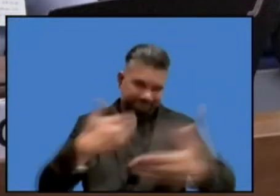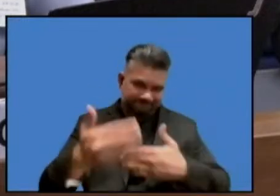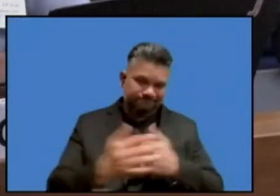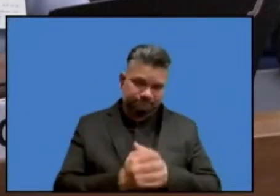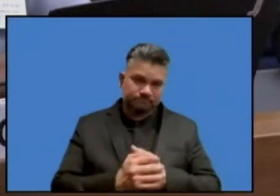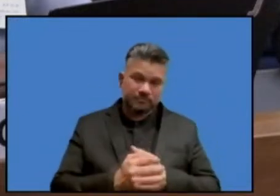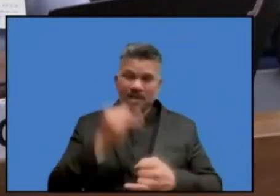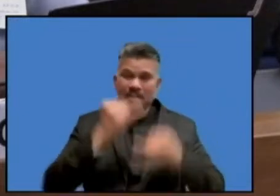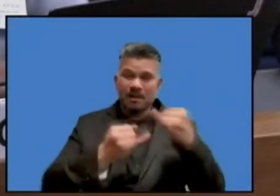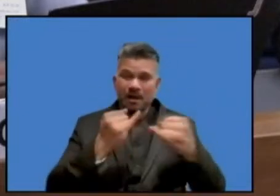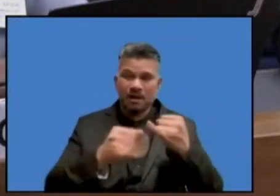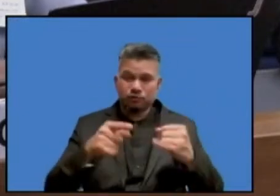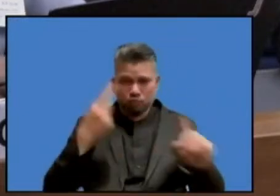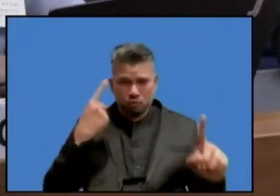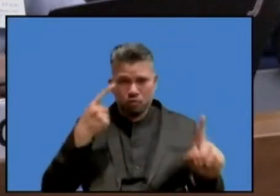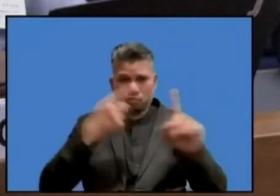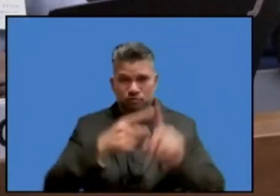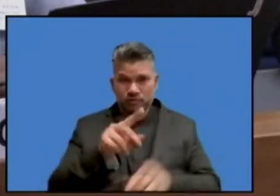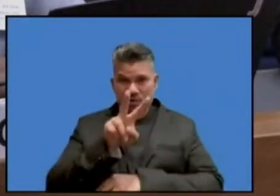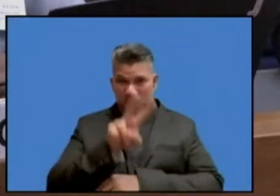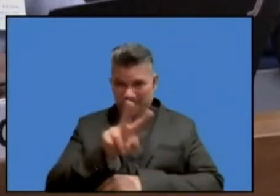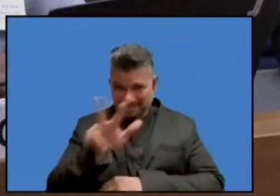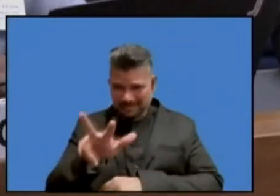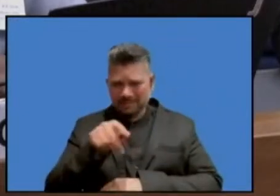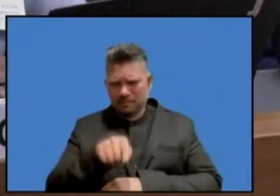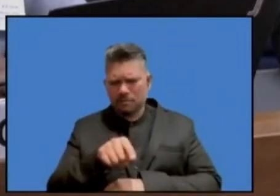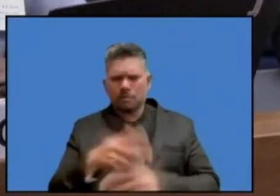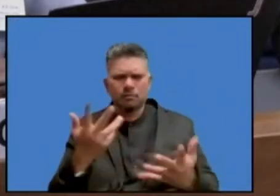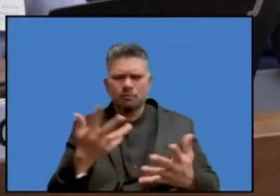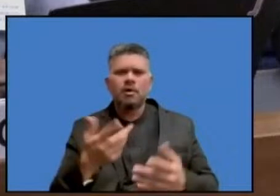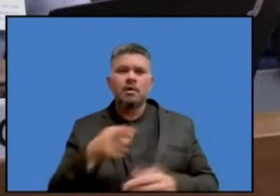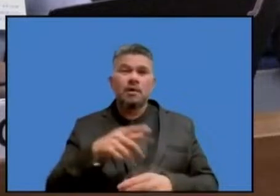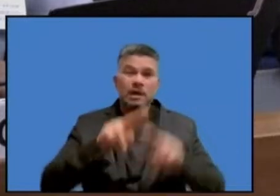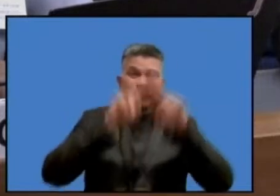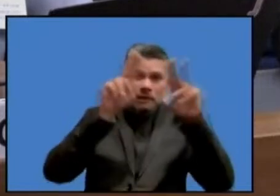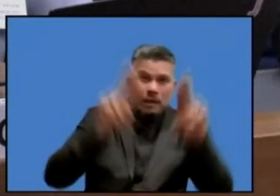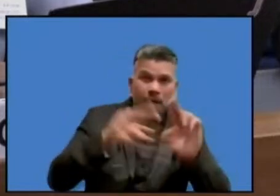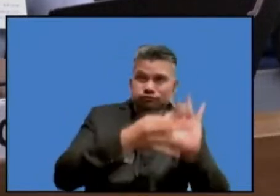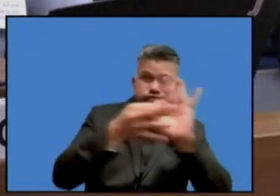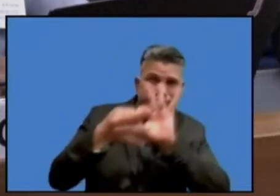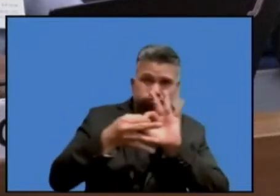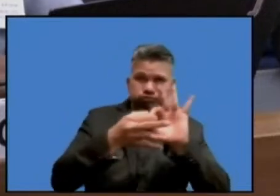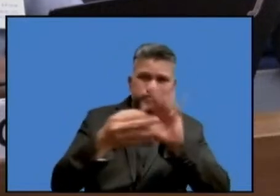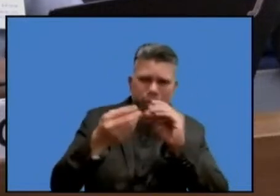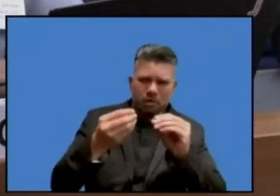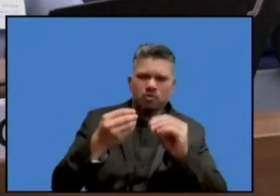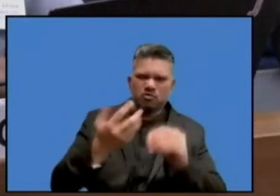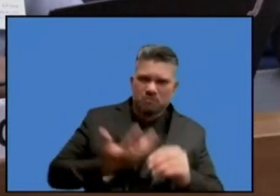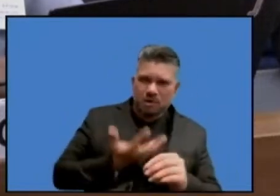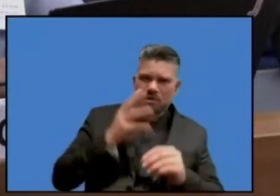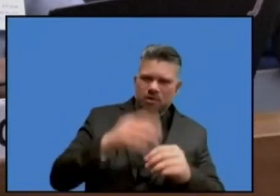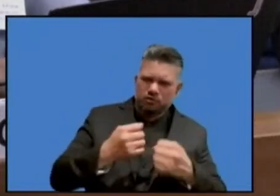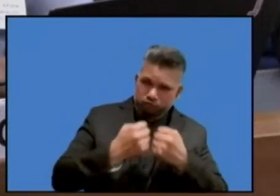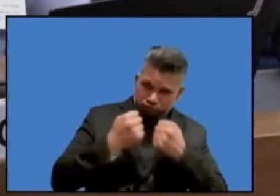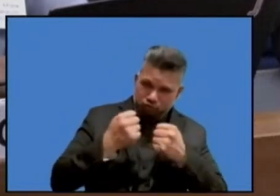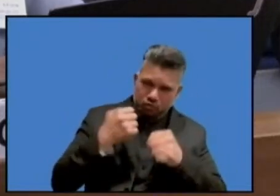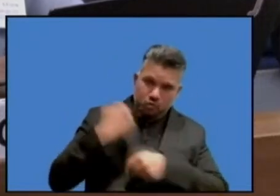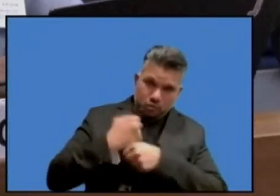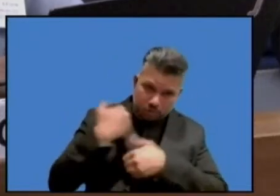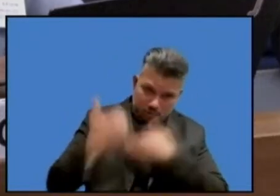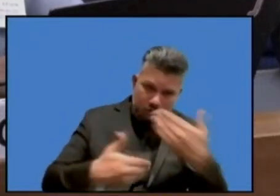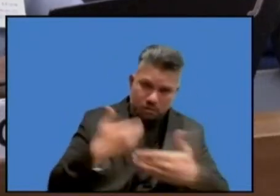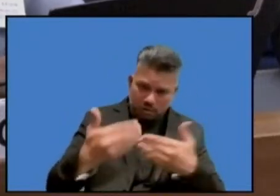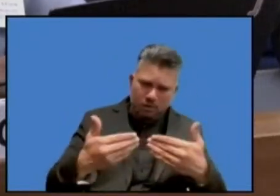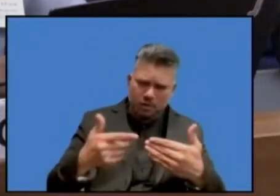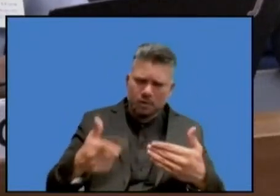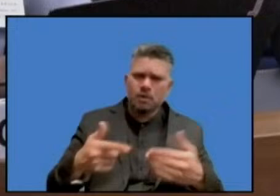remains steadfast in enhancing international cooperation on migration governance. As an active participant in global and regional